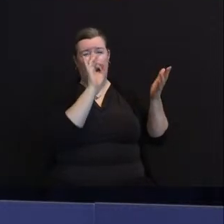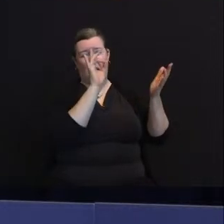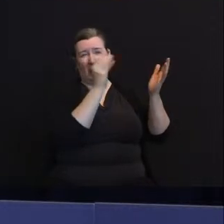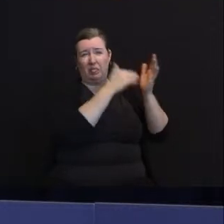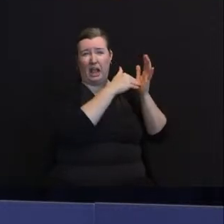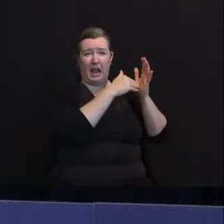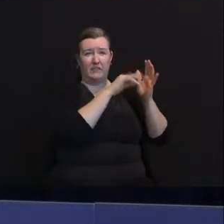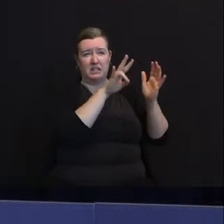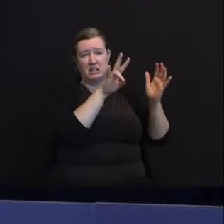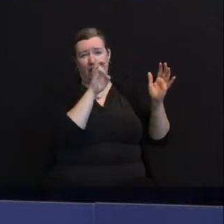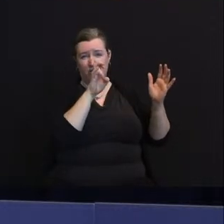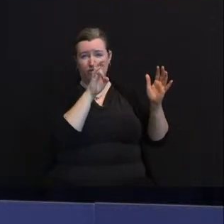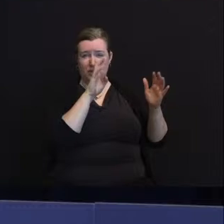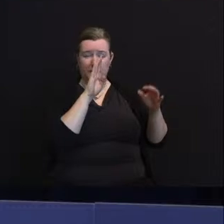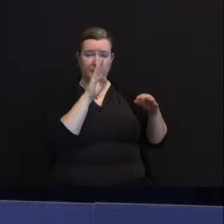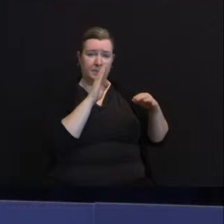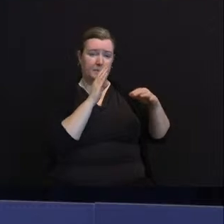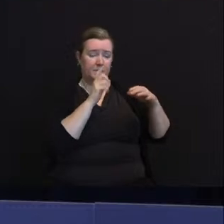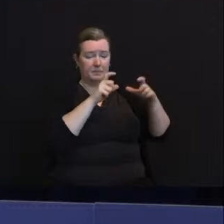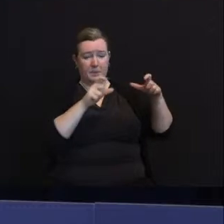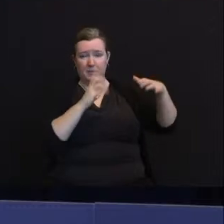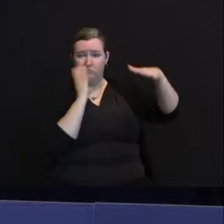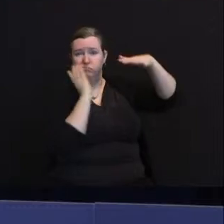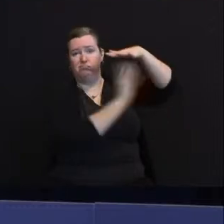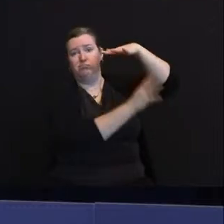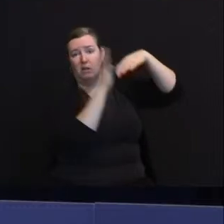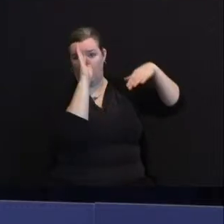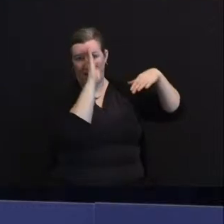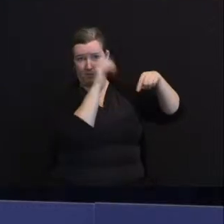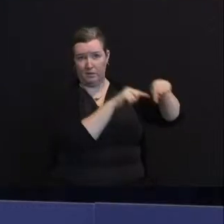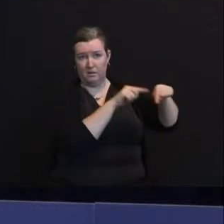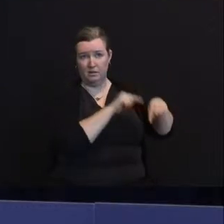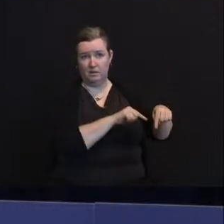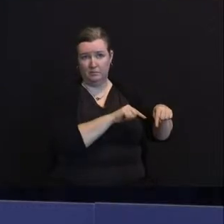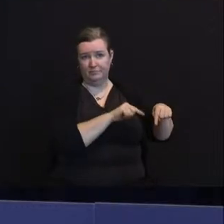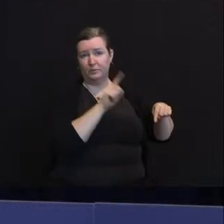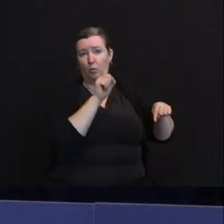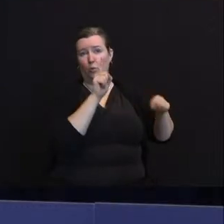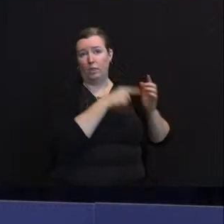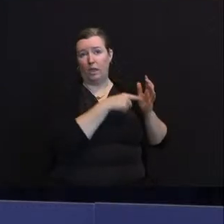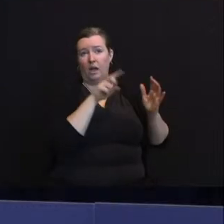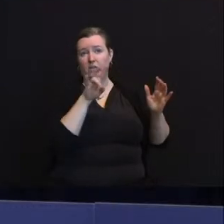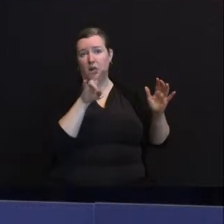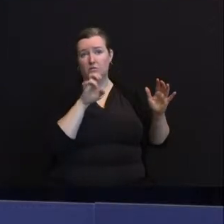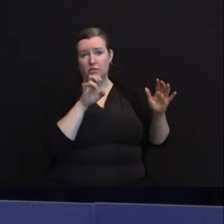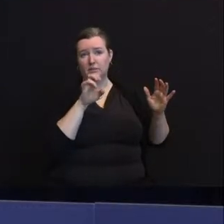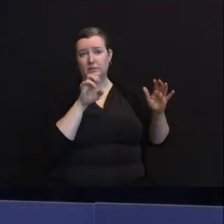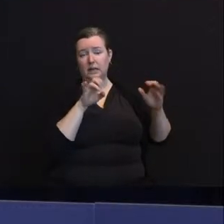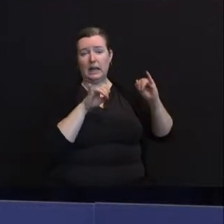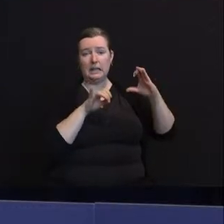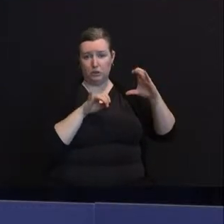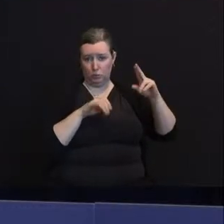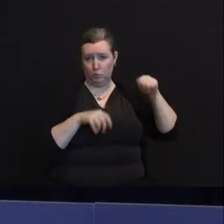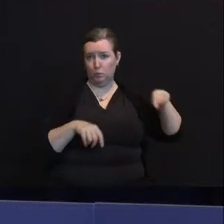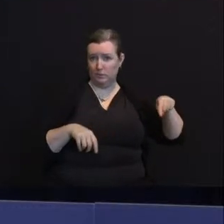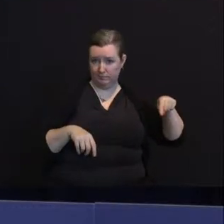8,700 patients in hospitals, with 1,700 in intensive care and 1,100